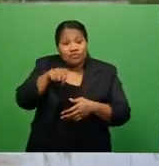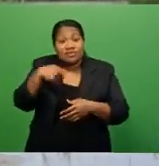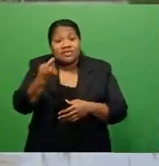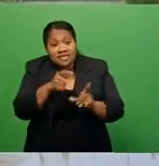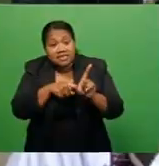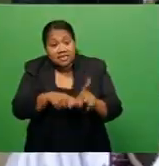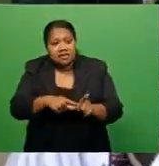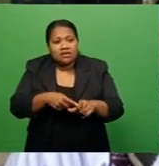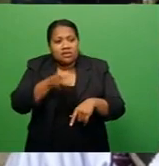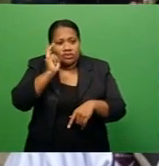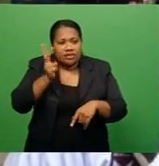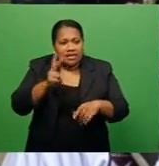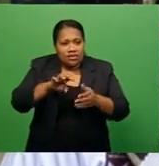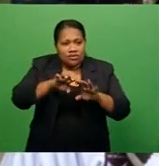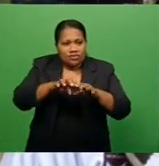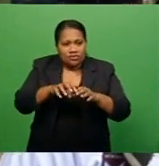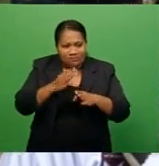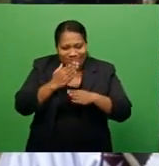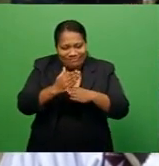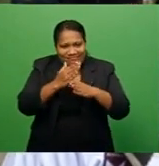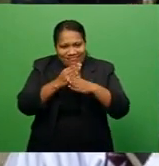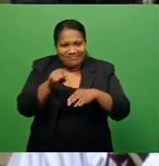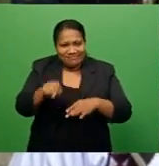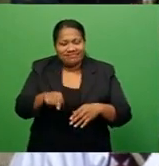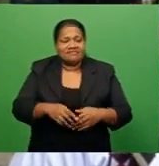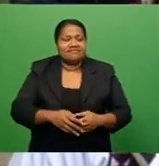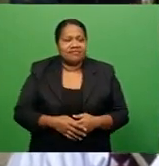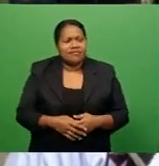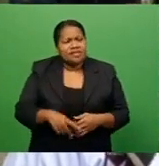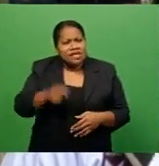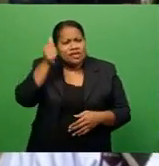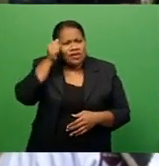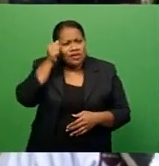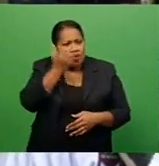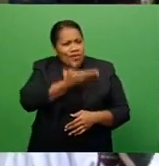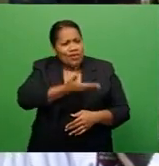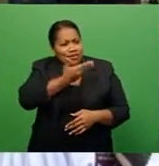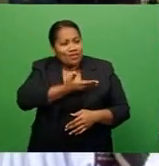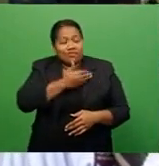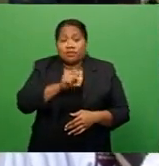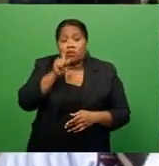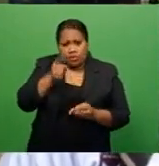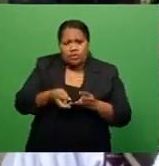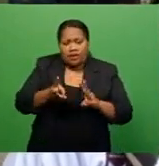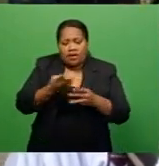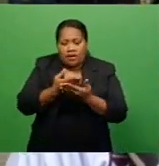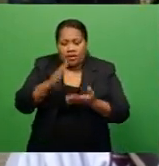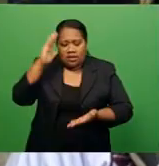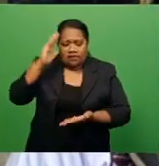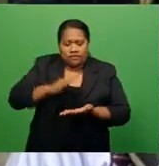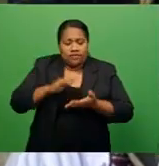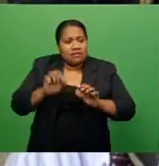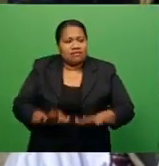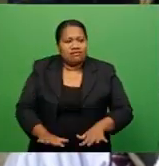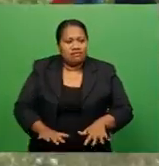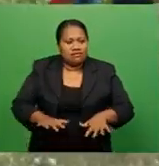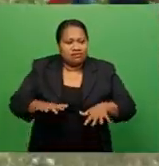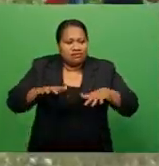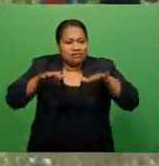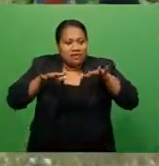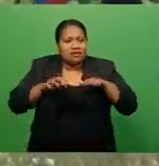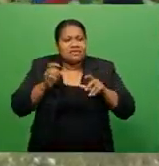the river. And I know this will be one way in reducing the effects of a flood for the Nadi area, especially for the